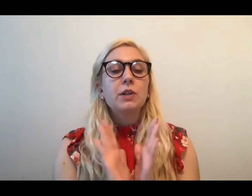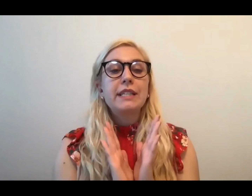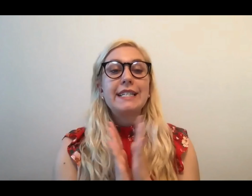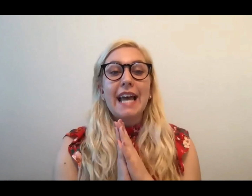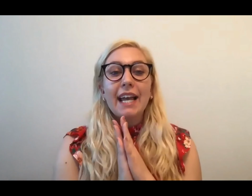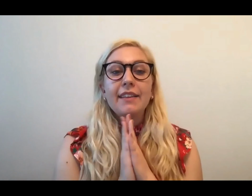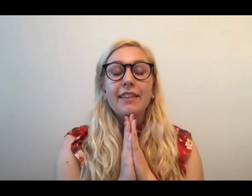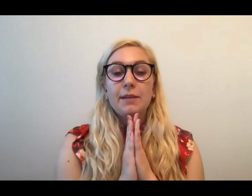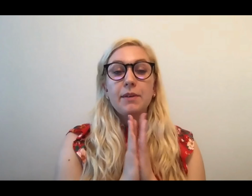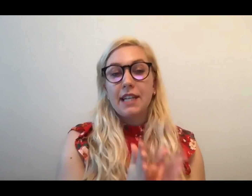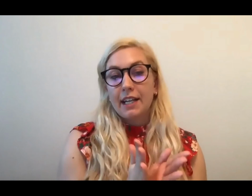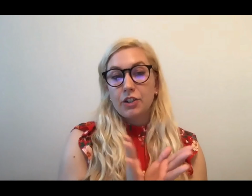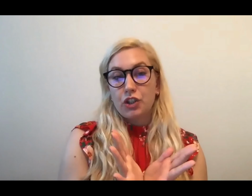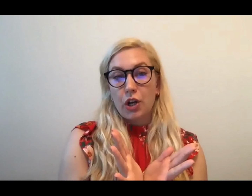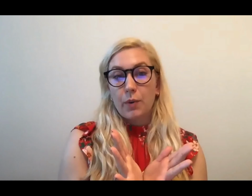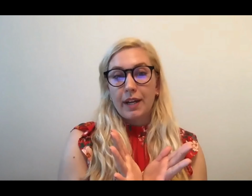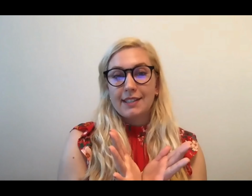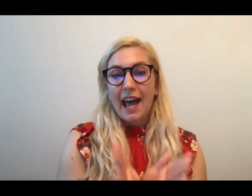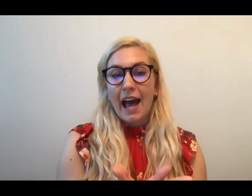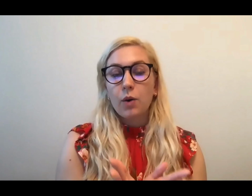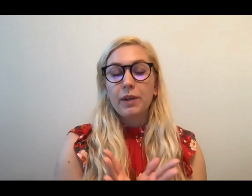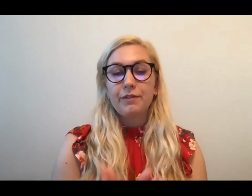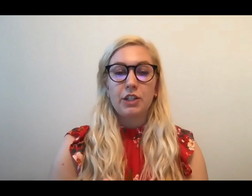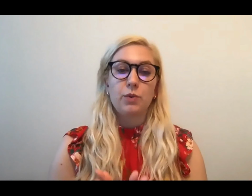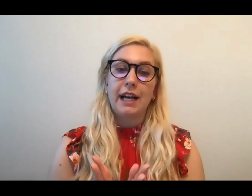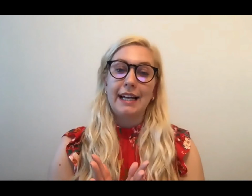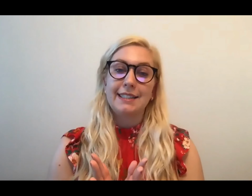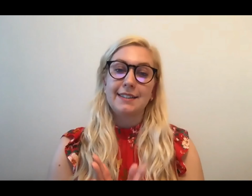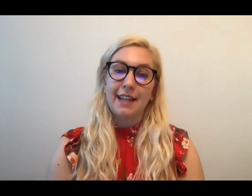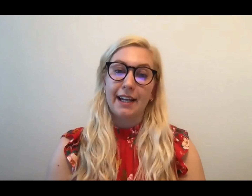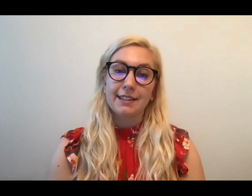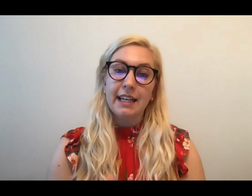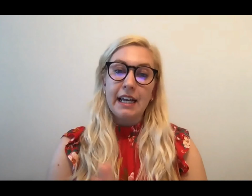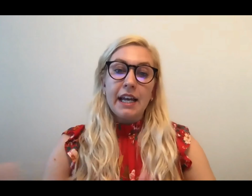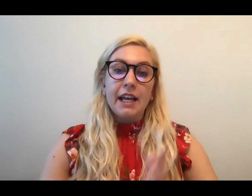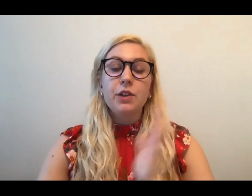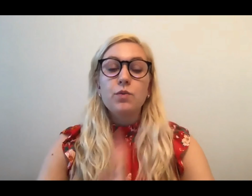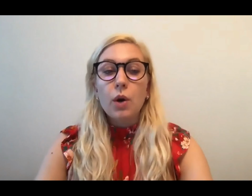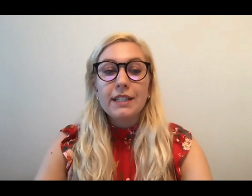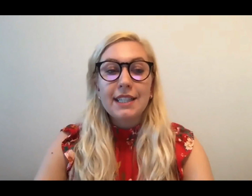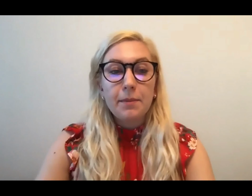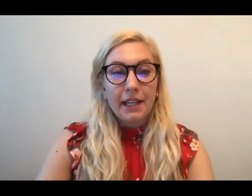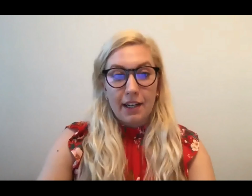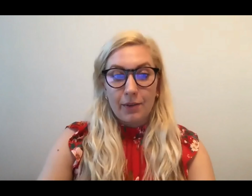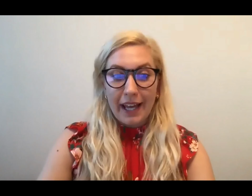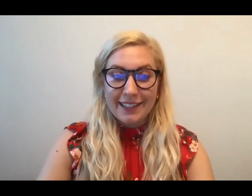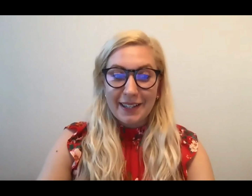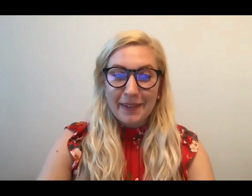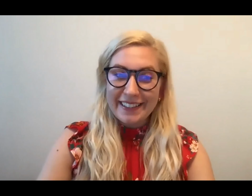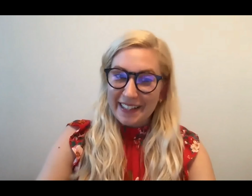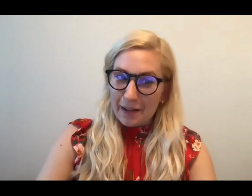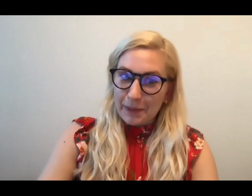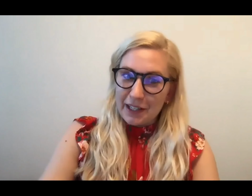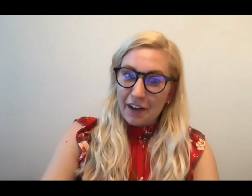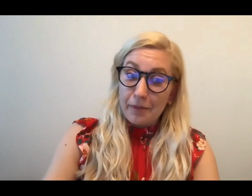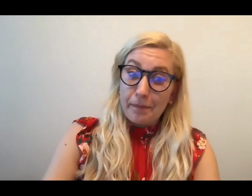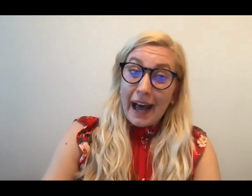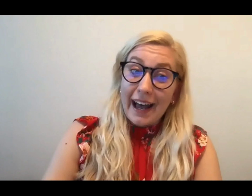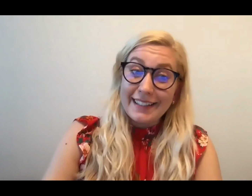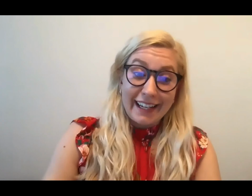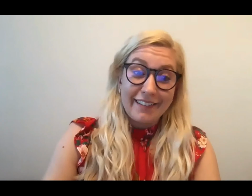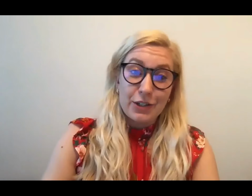So today, the theme of today's show is how we visualize science. If you noticed at the beginning, we had some examples